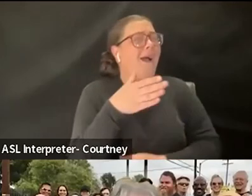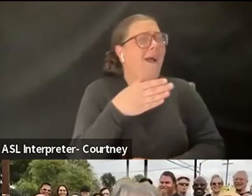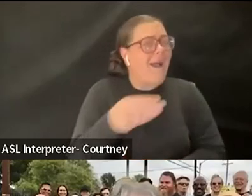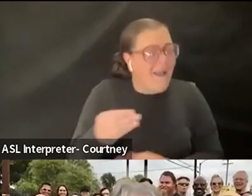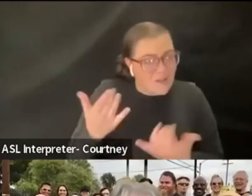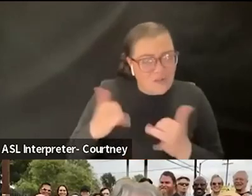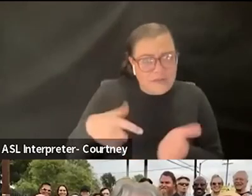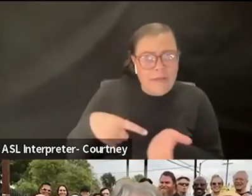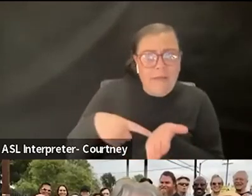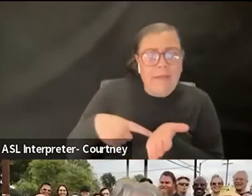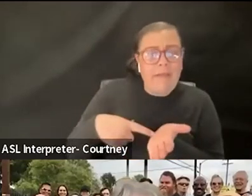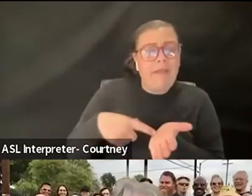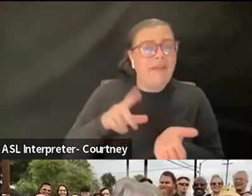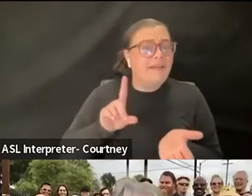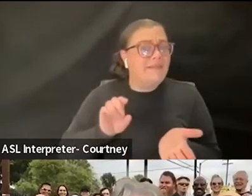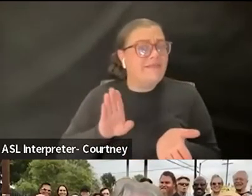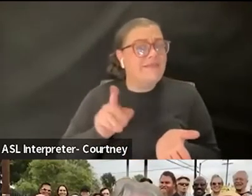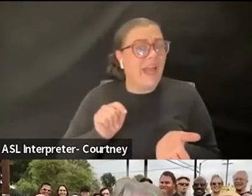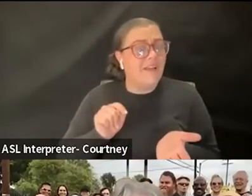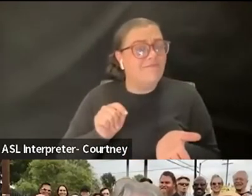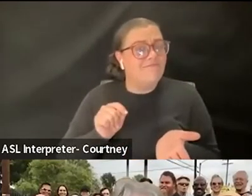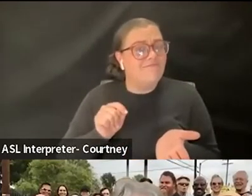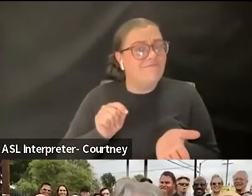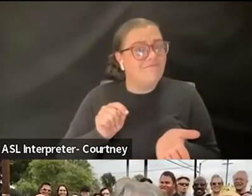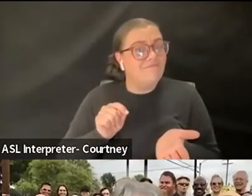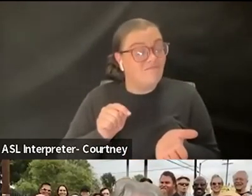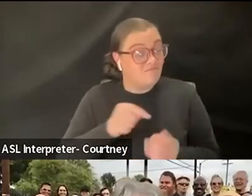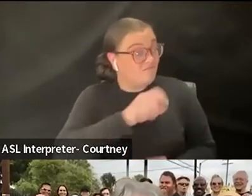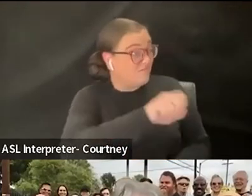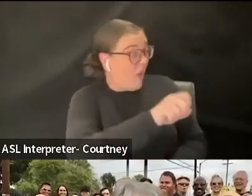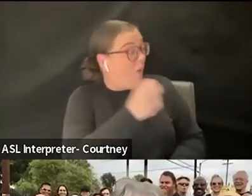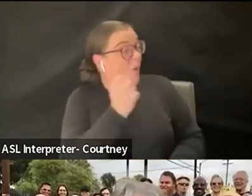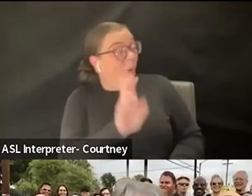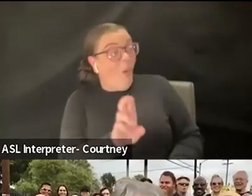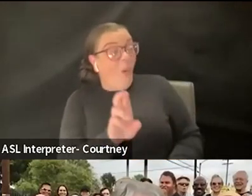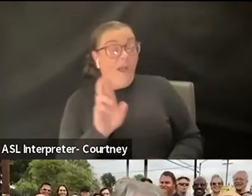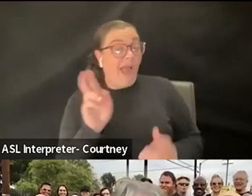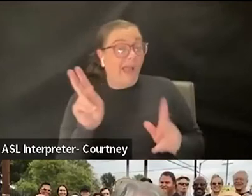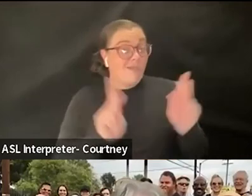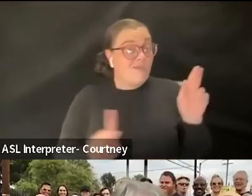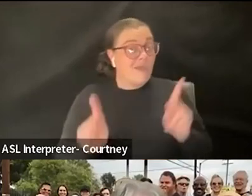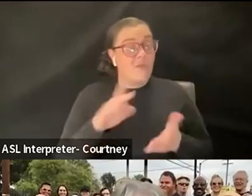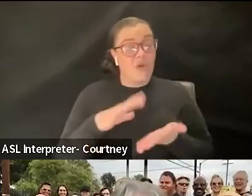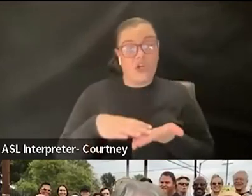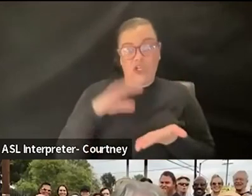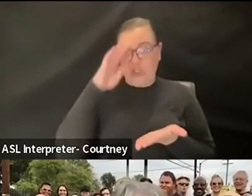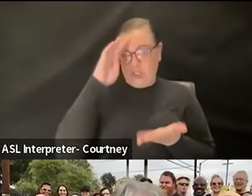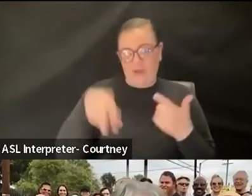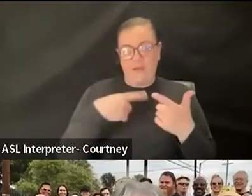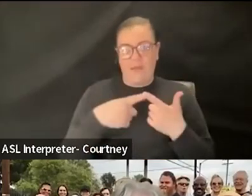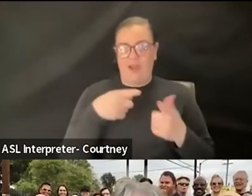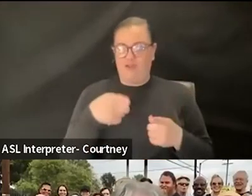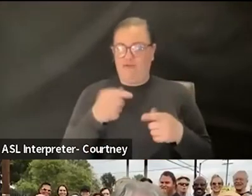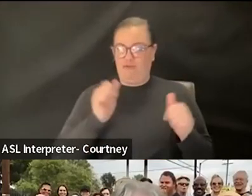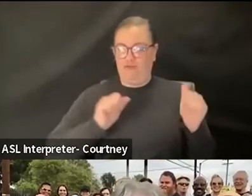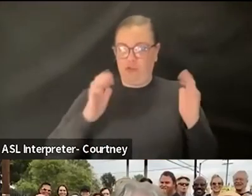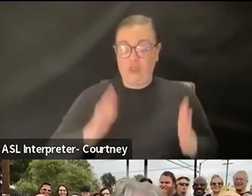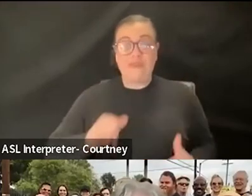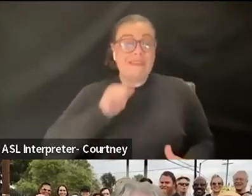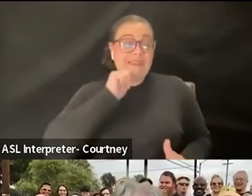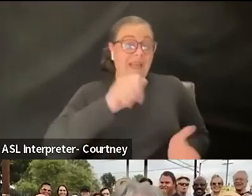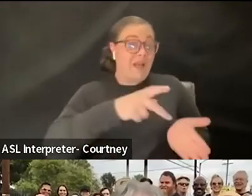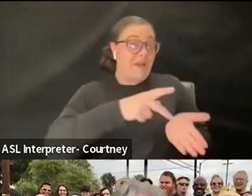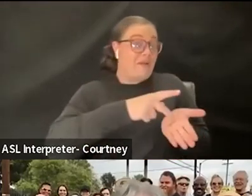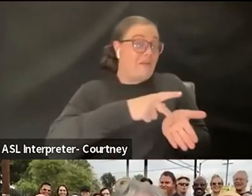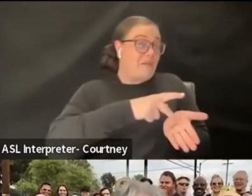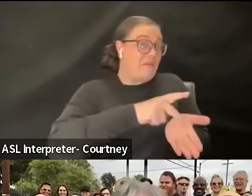or the shock when people learn that, you know, the artists are not paid for songs that play on terrestrial radio. And we're